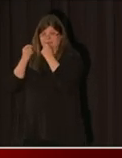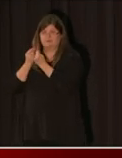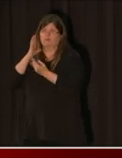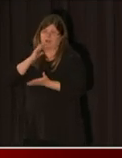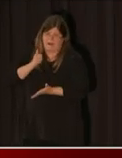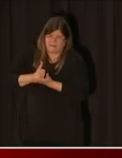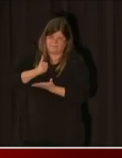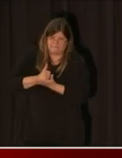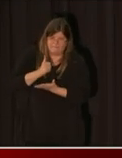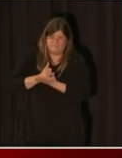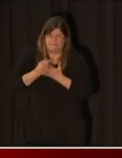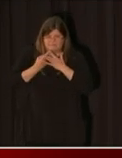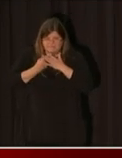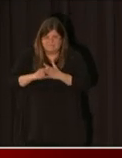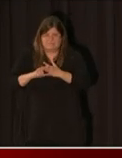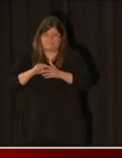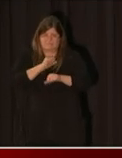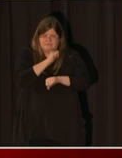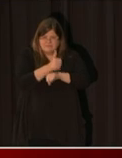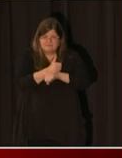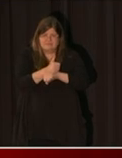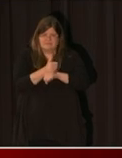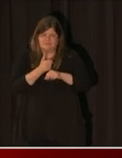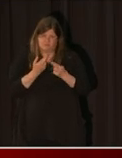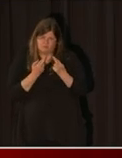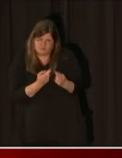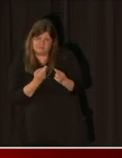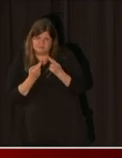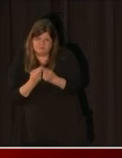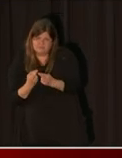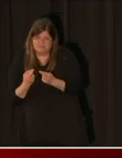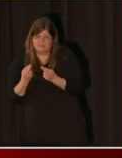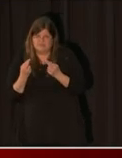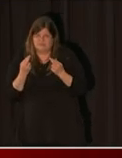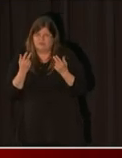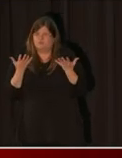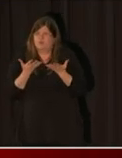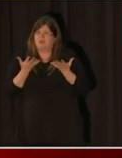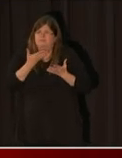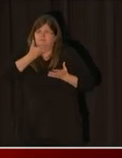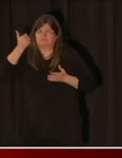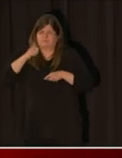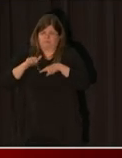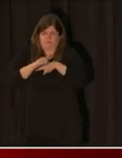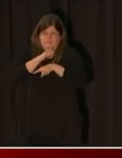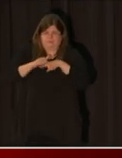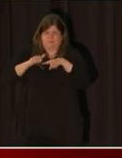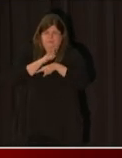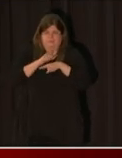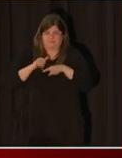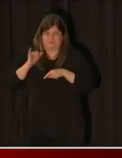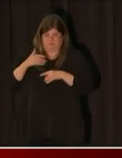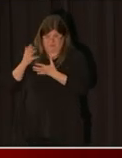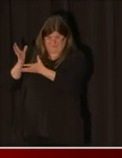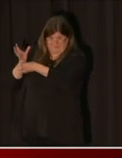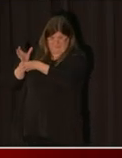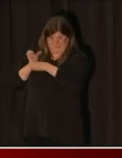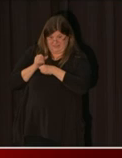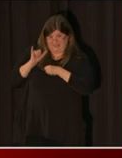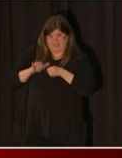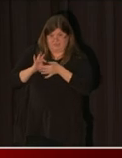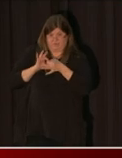of recommendations and all other best practice information that we get around infection control